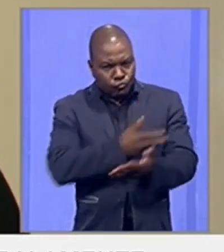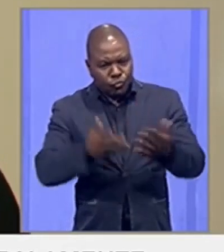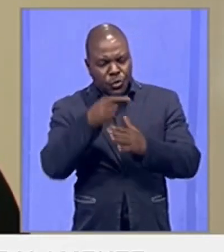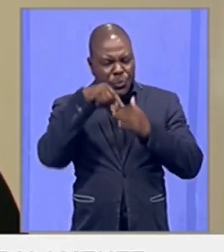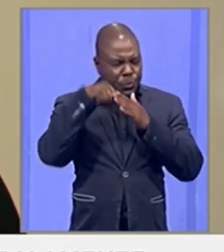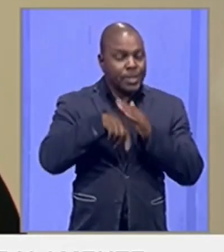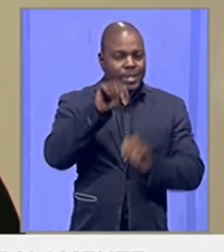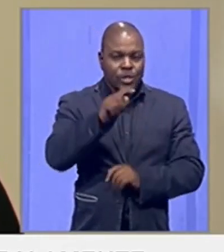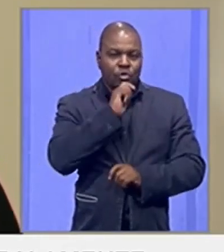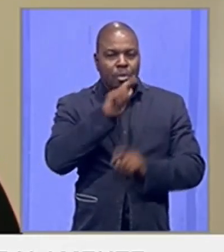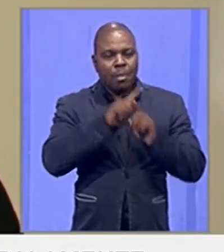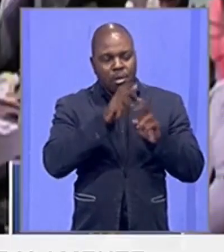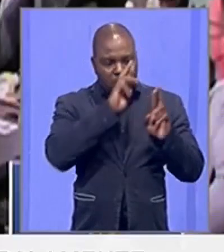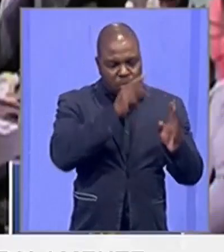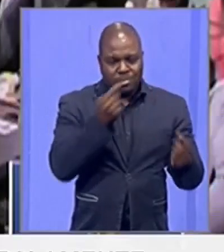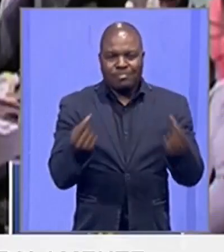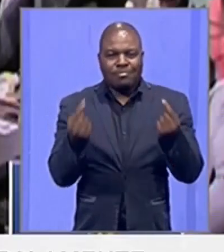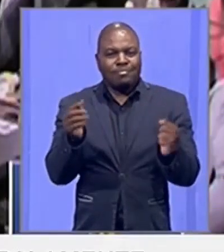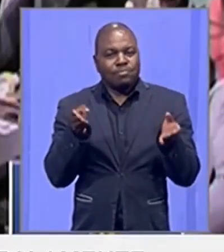but very cordial as well.